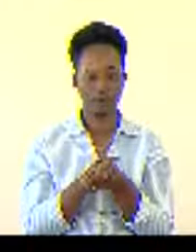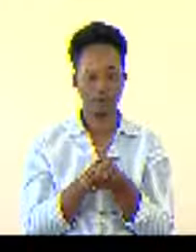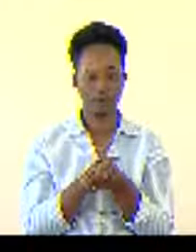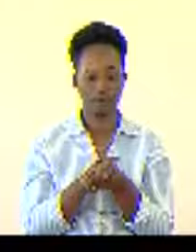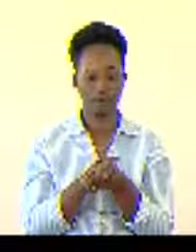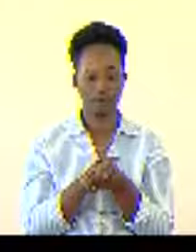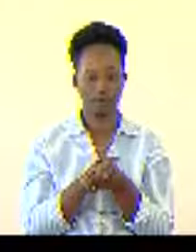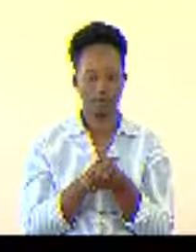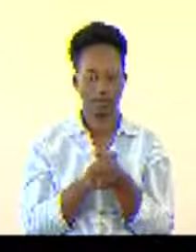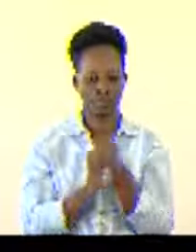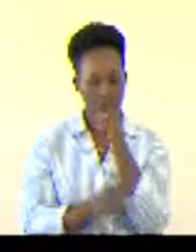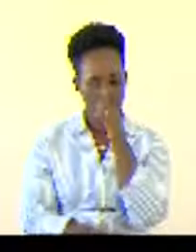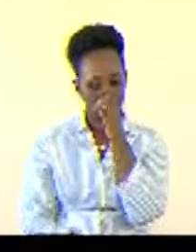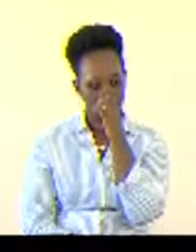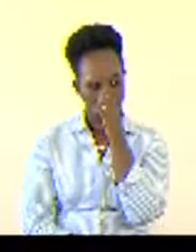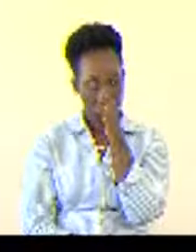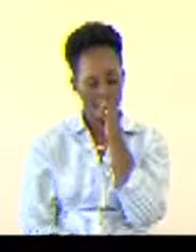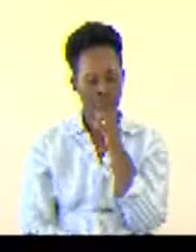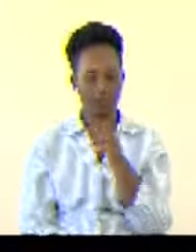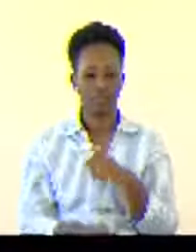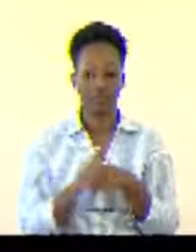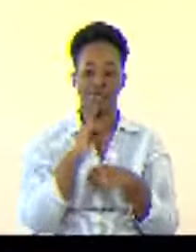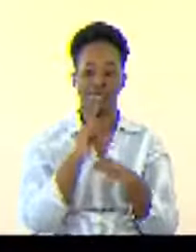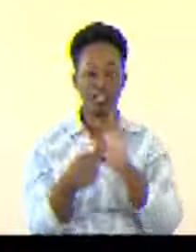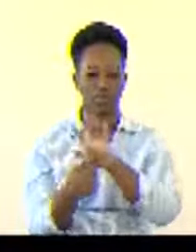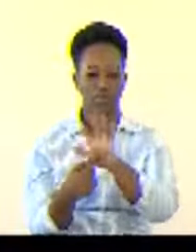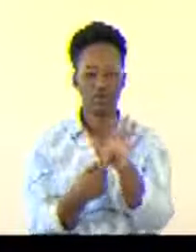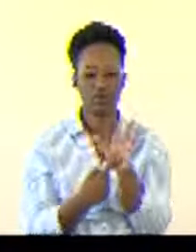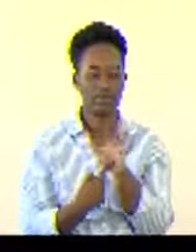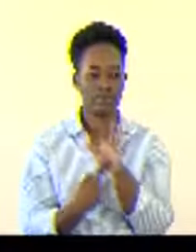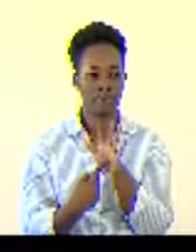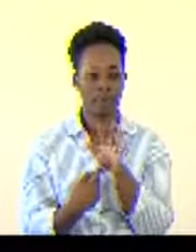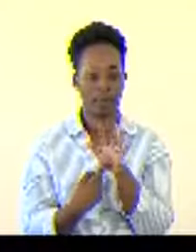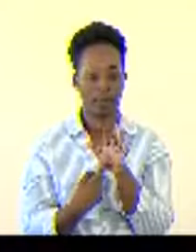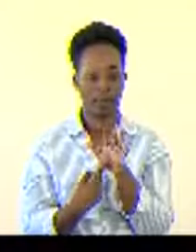financial mathematical statement that shows